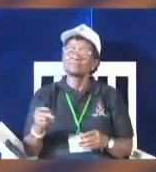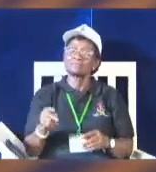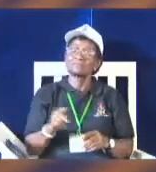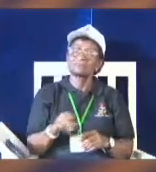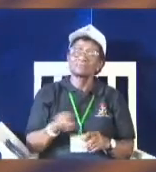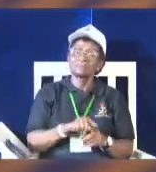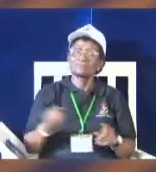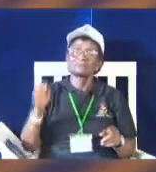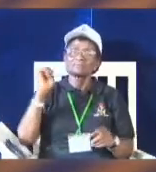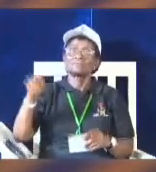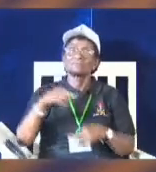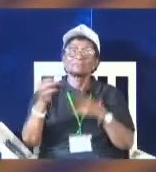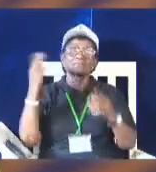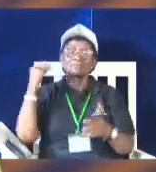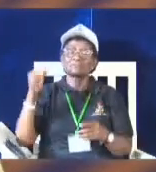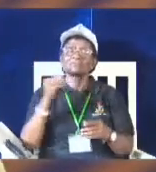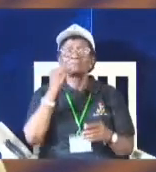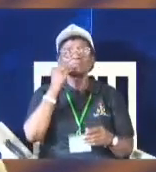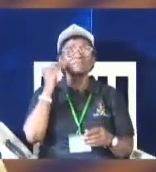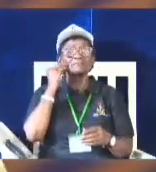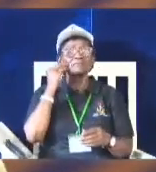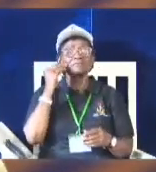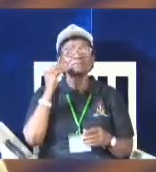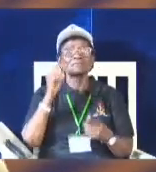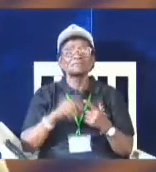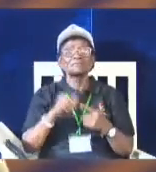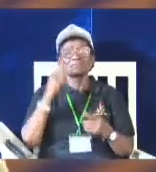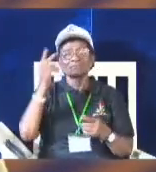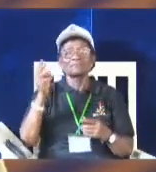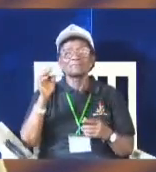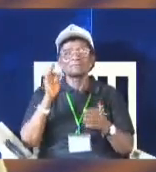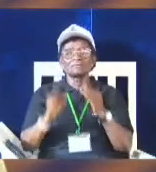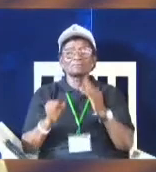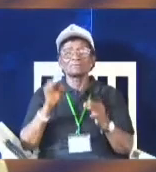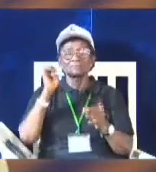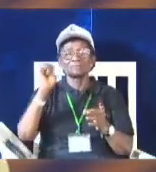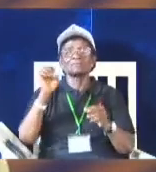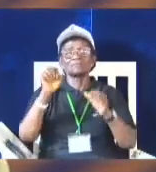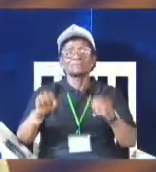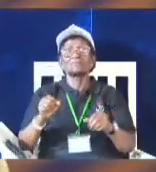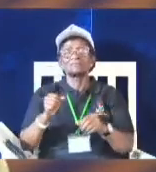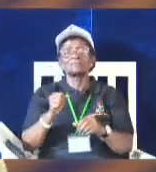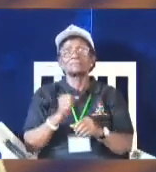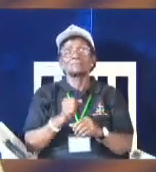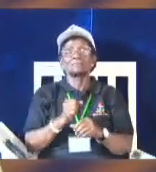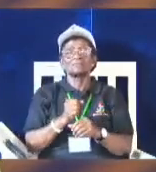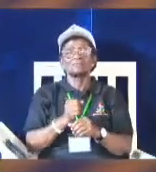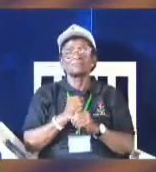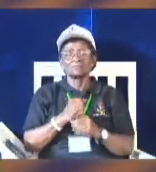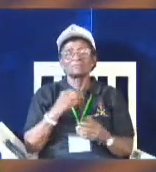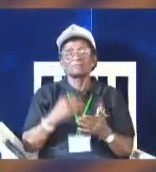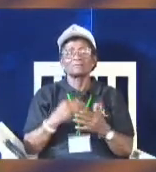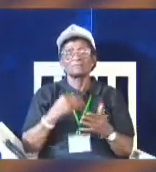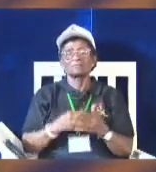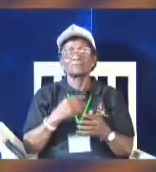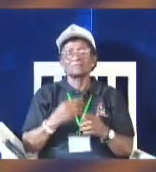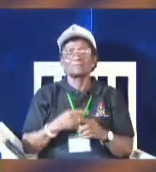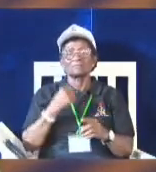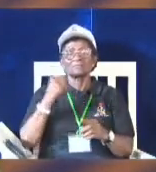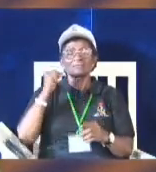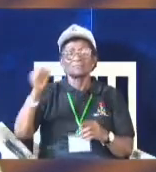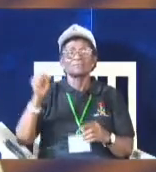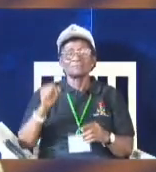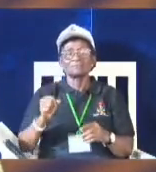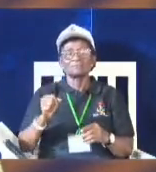if he could get some money from his father's farm. And that man saw him again. Oh, you are